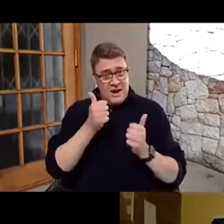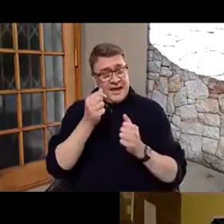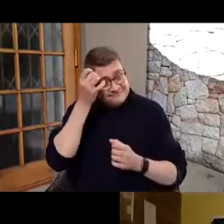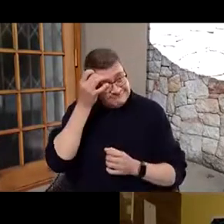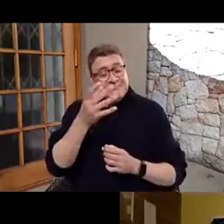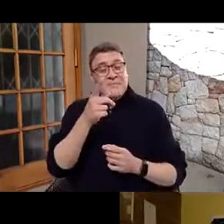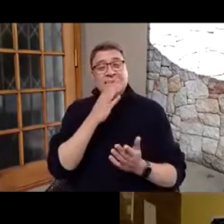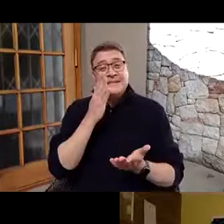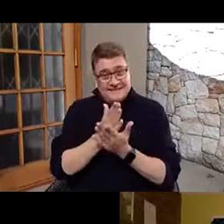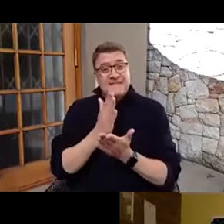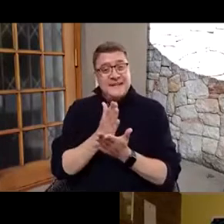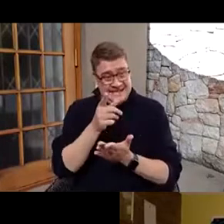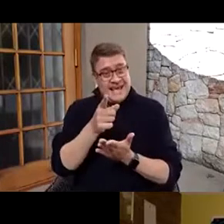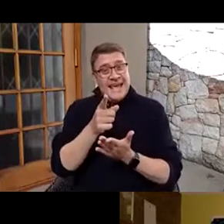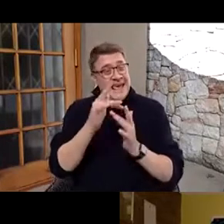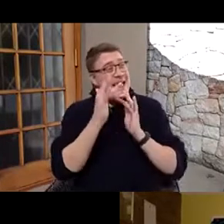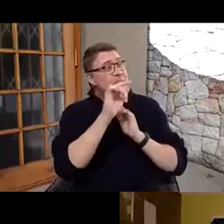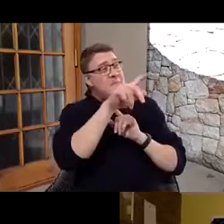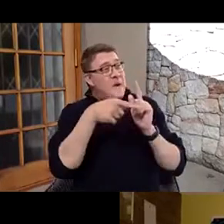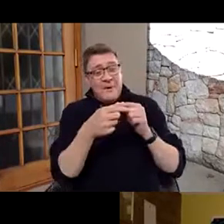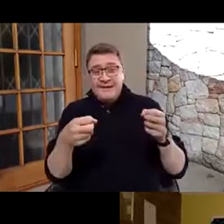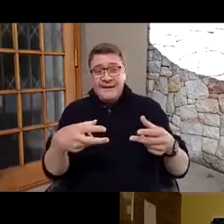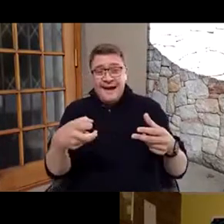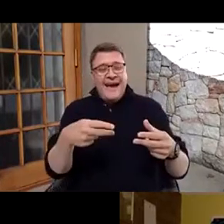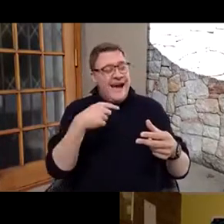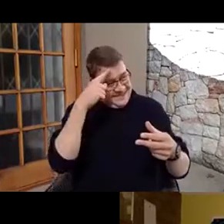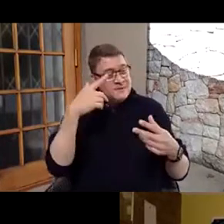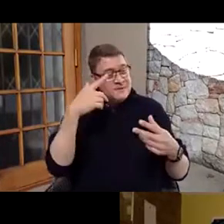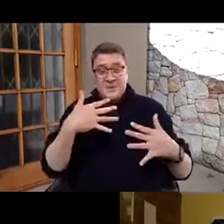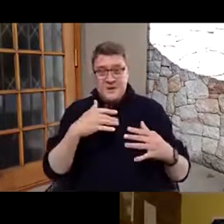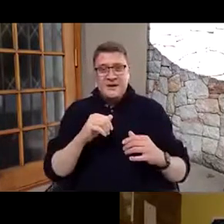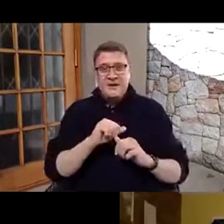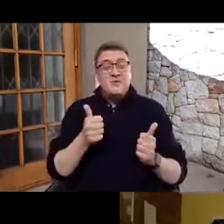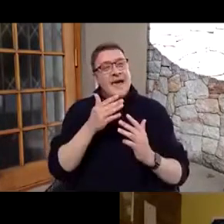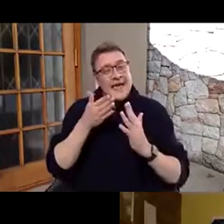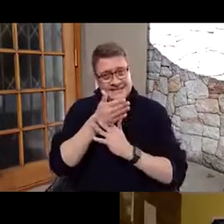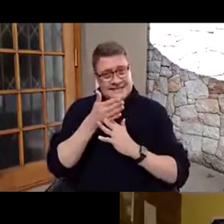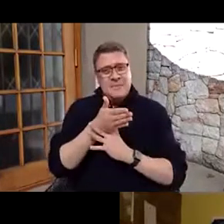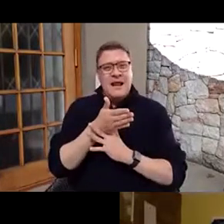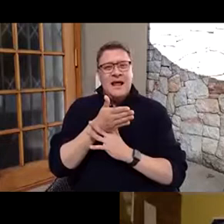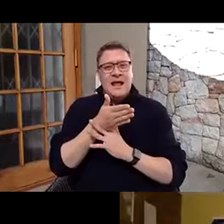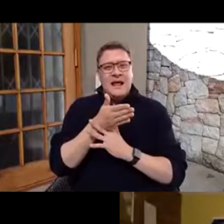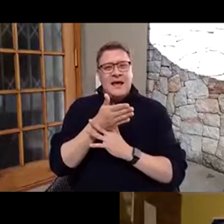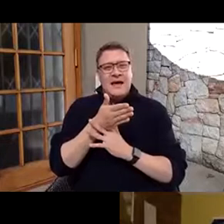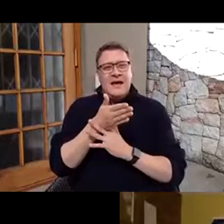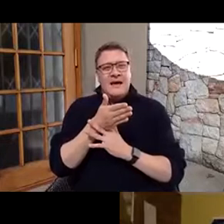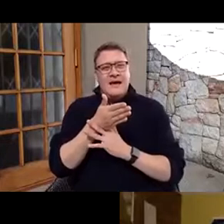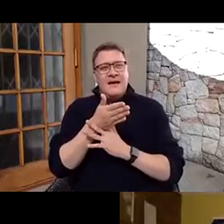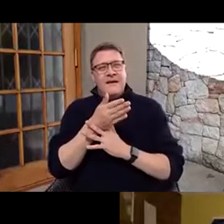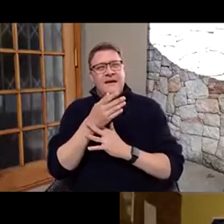definitely email someone about that, because I think that would be a great accessibility tool and great accessibility